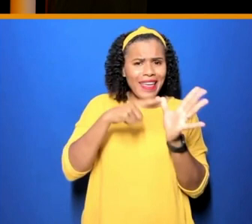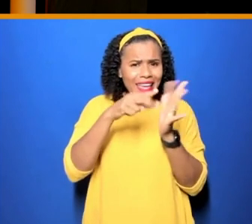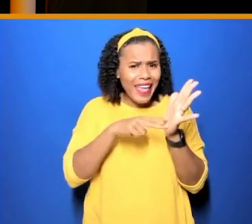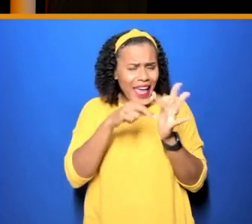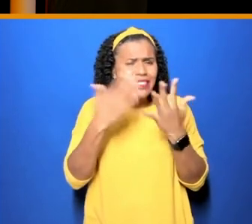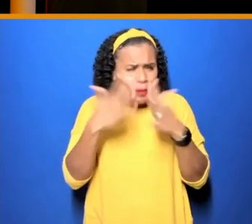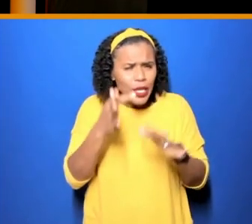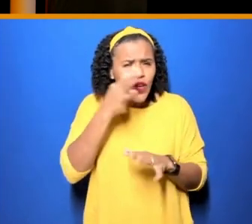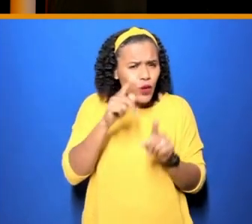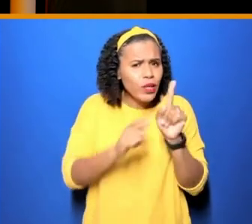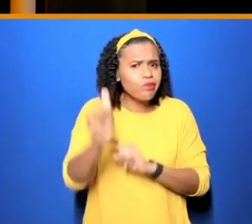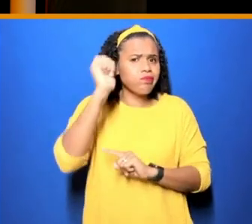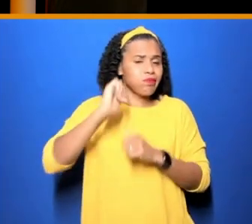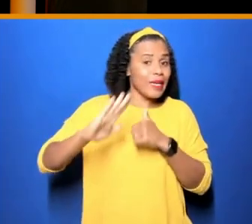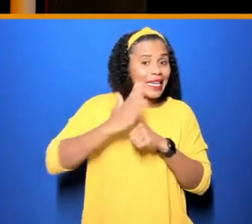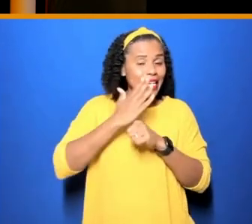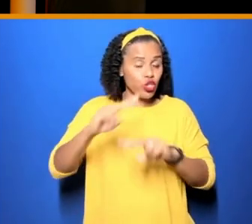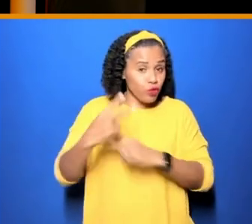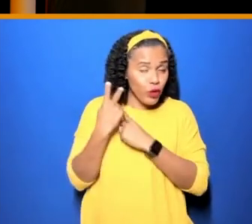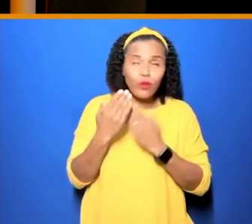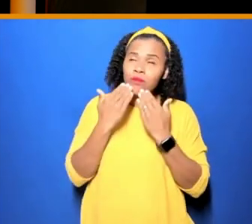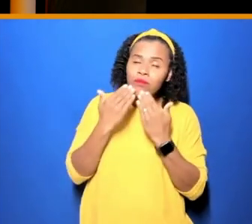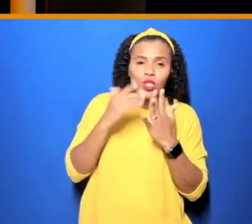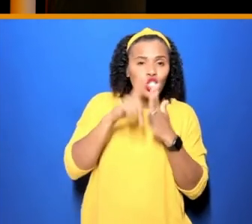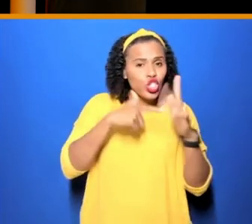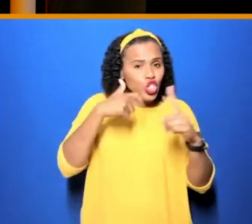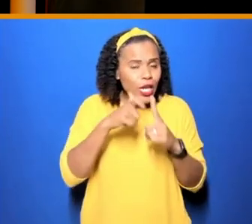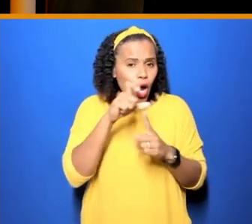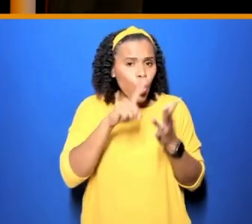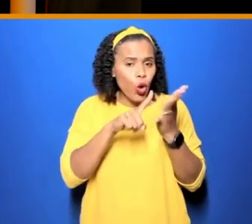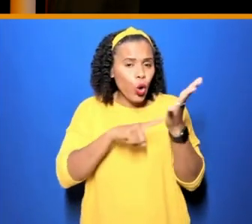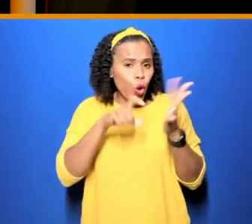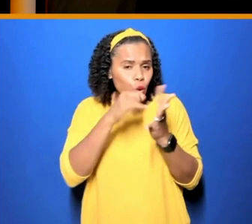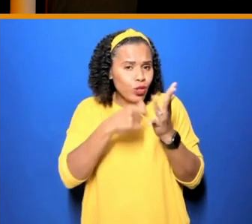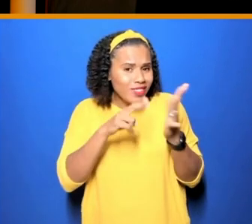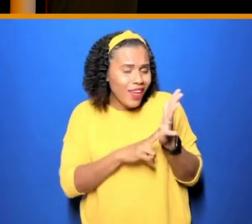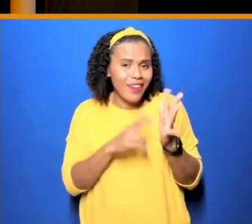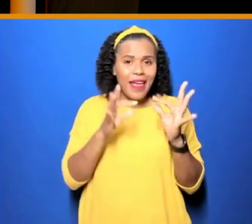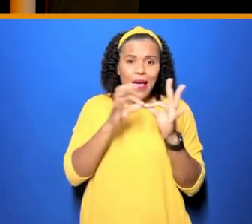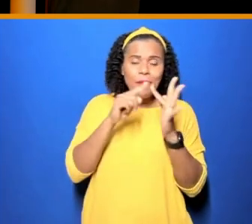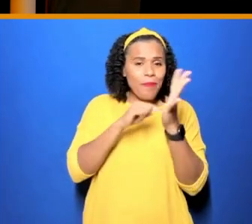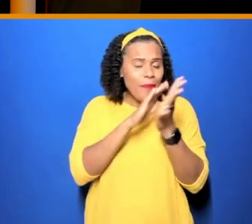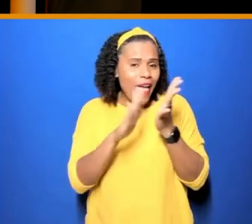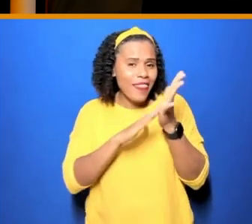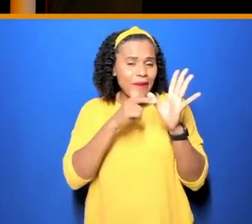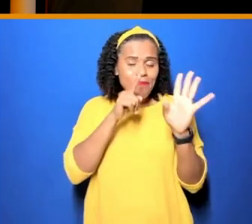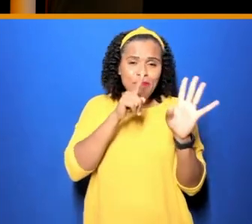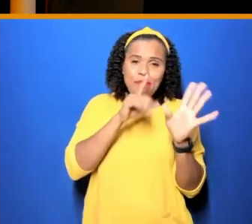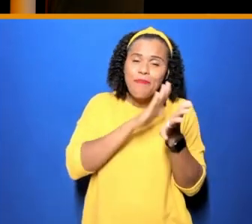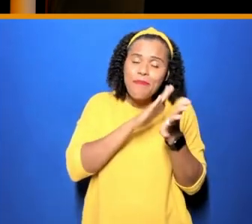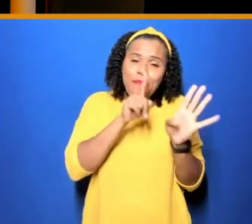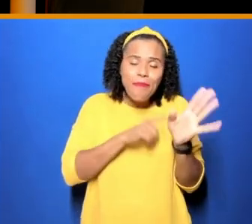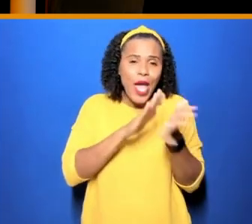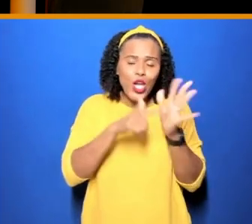years ago. Huge thanks to Jack Coulson and also Bess Mayhew, and congratulations on Ada. And also Gareth Shelton,